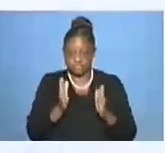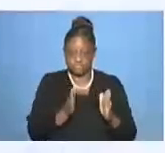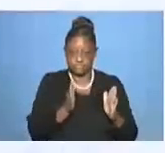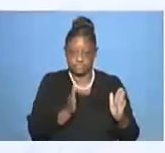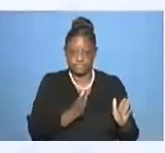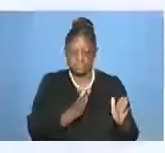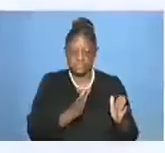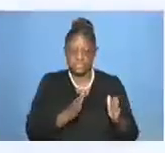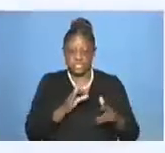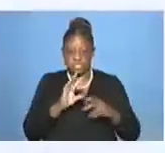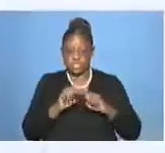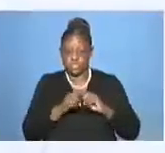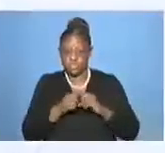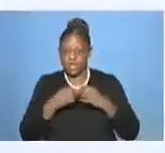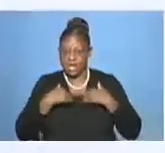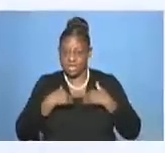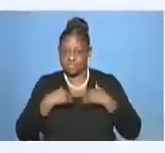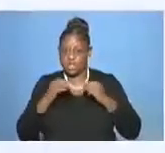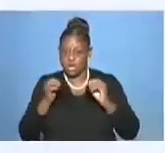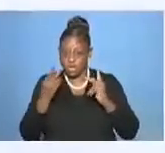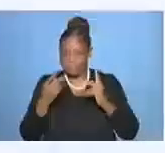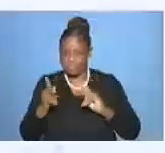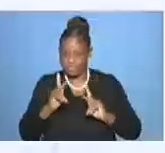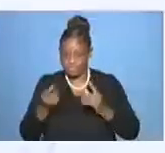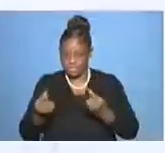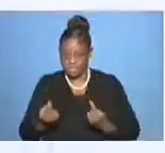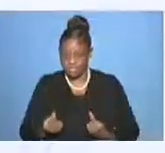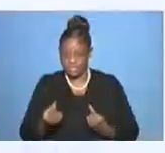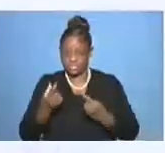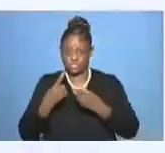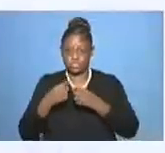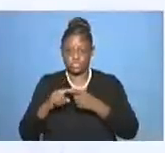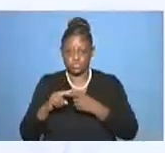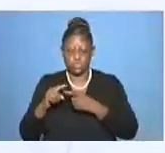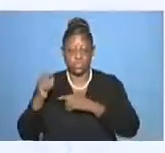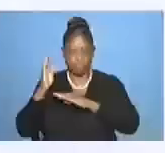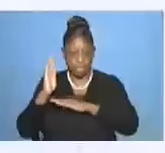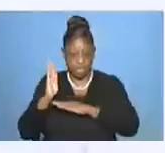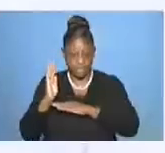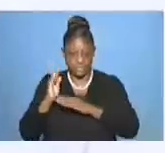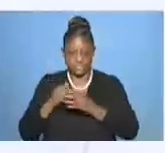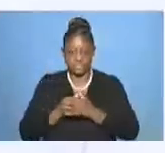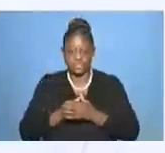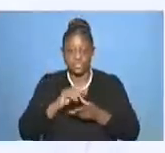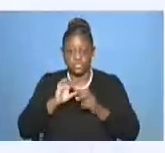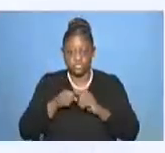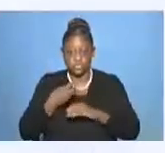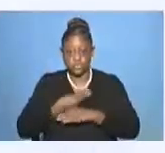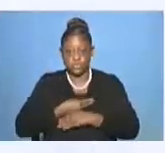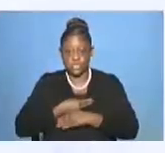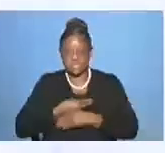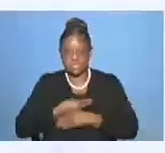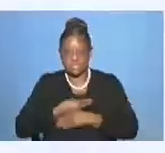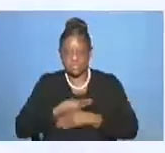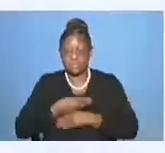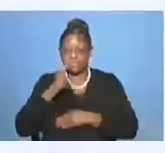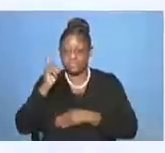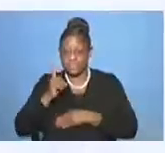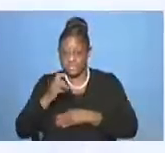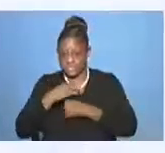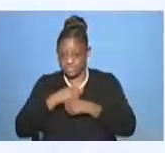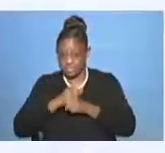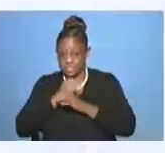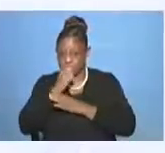lot of cryptocurrency firms that are coming to the Bahamas. There's a new one that came to the Bahamas, and so we must make sure